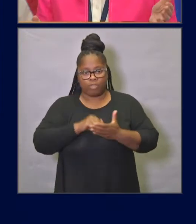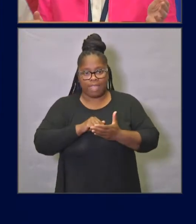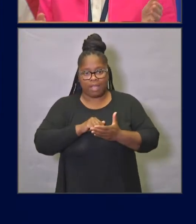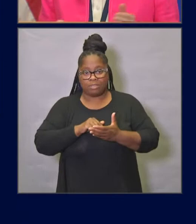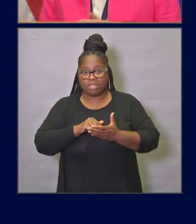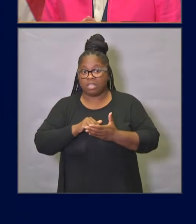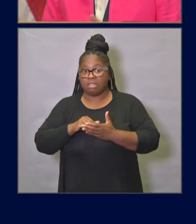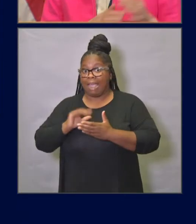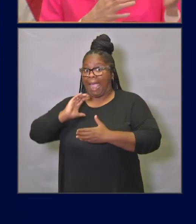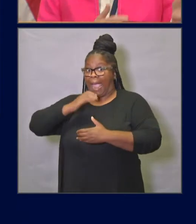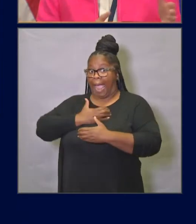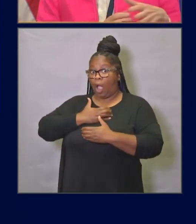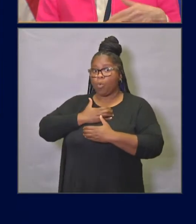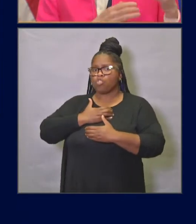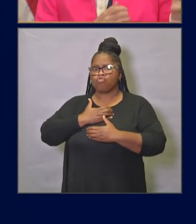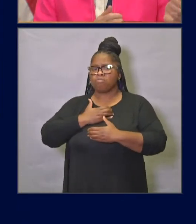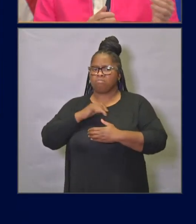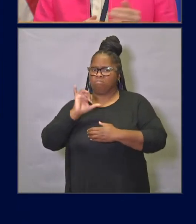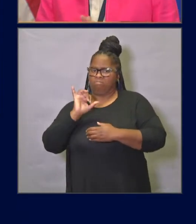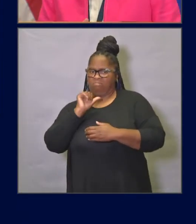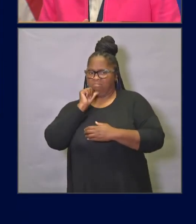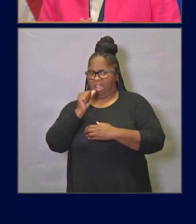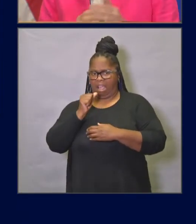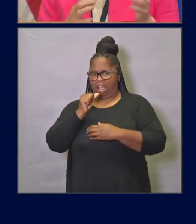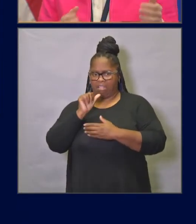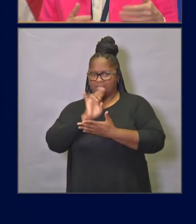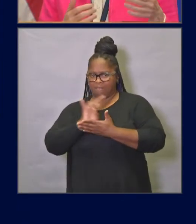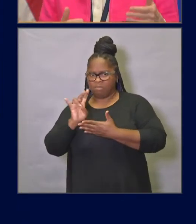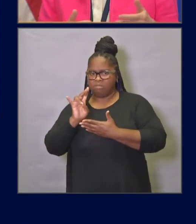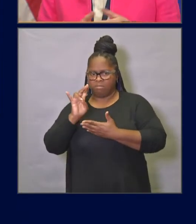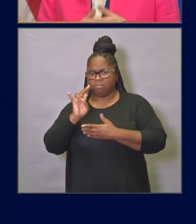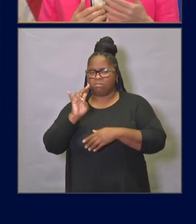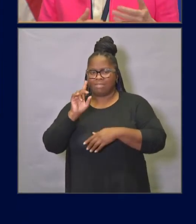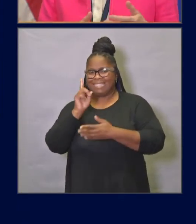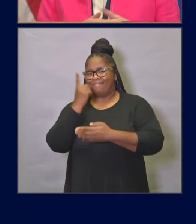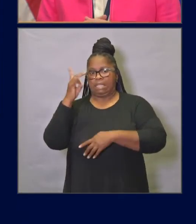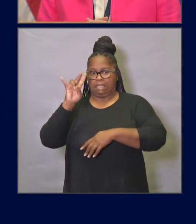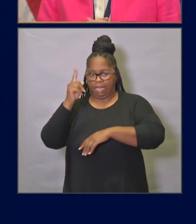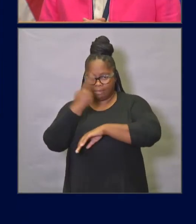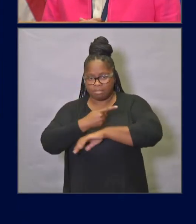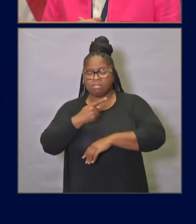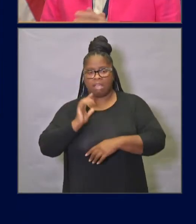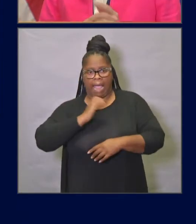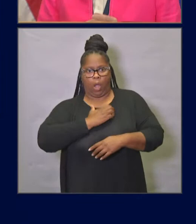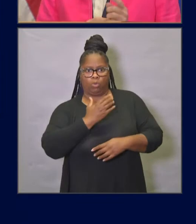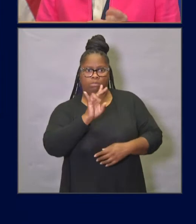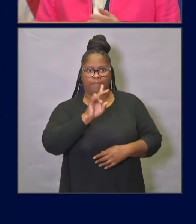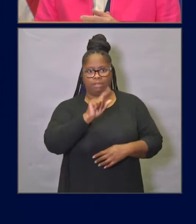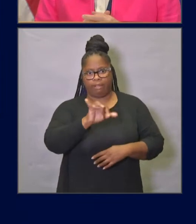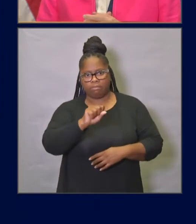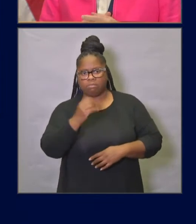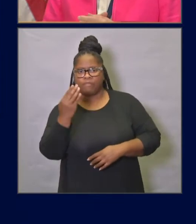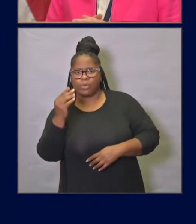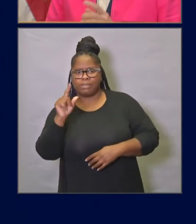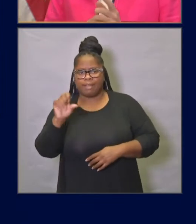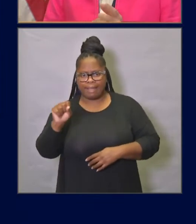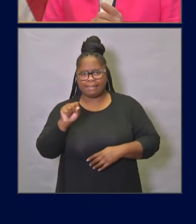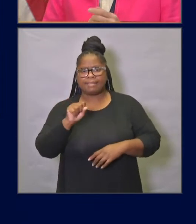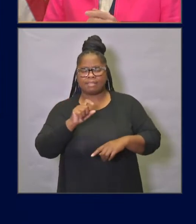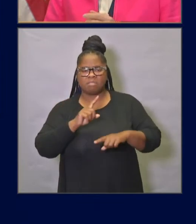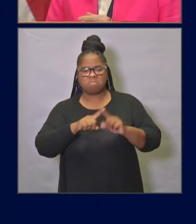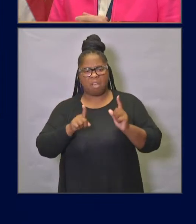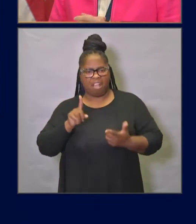over a longer period of time, either 7 days or 14 days. But this is really a daily average of new cases per day